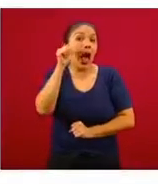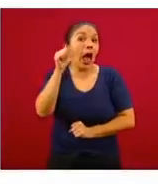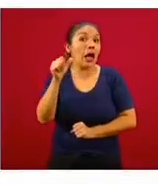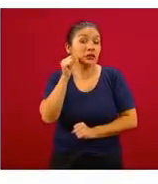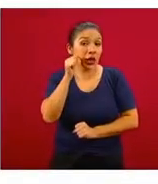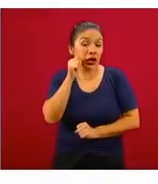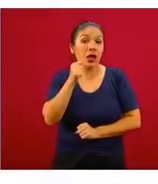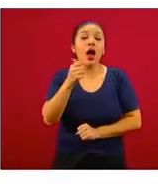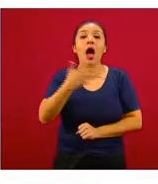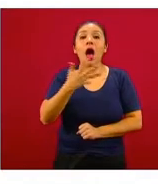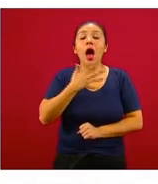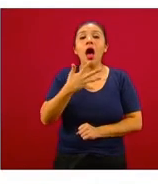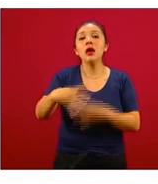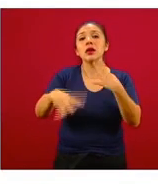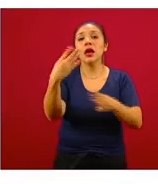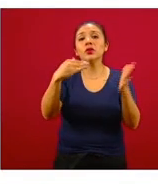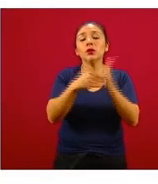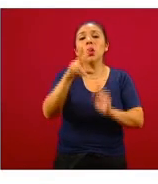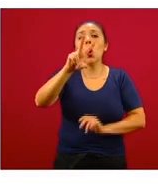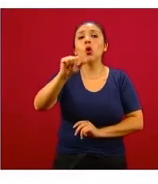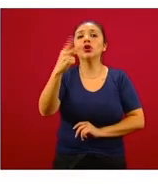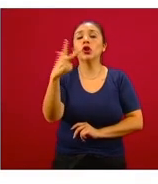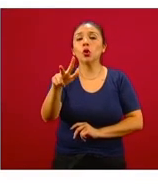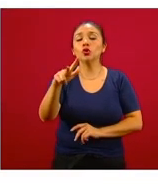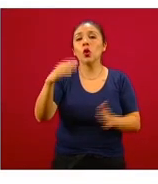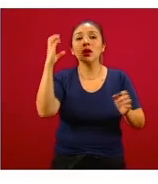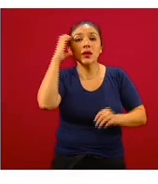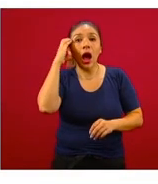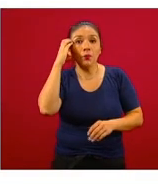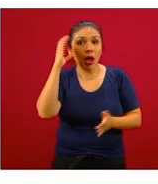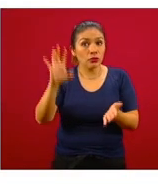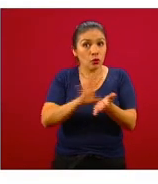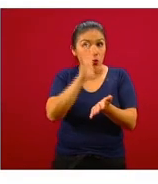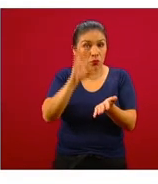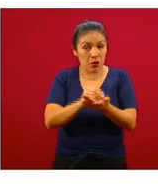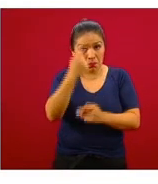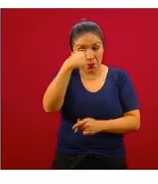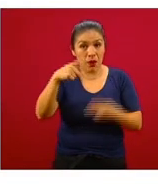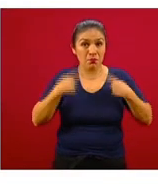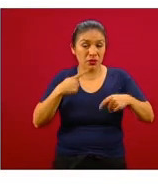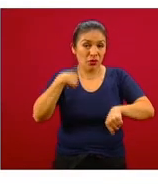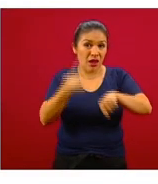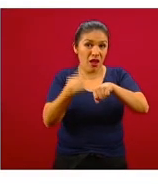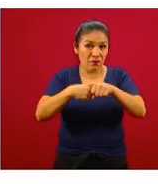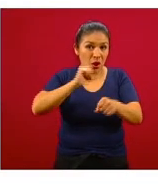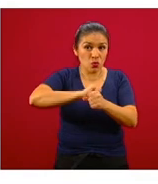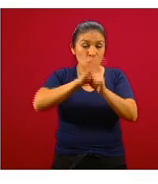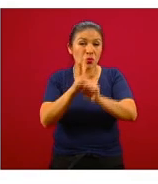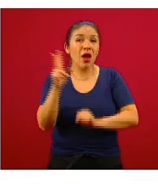the hospital bed occupancy rates. We're dealing with